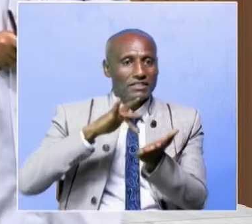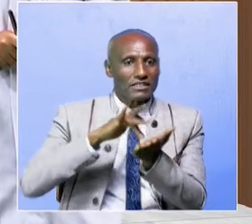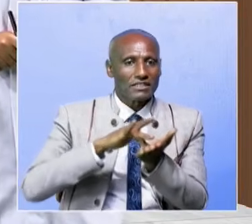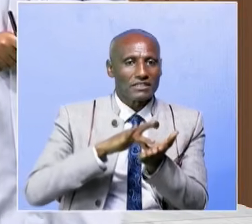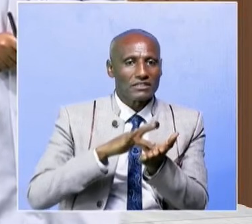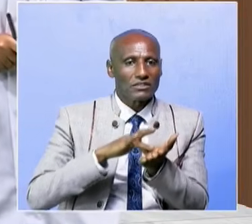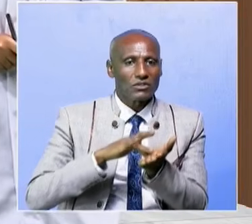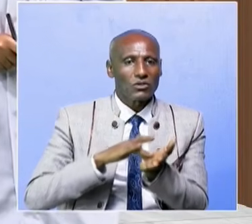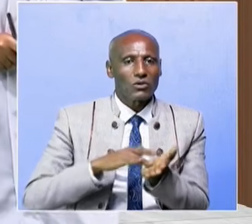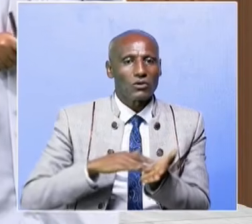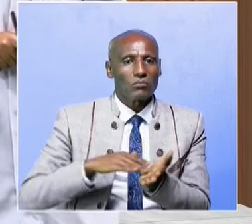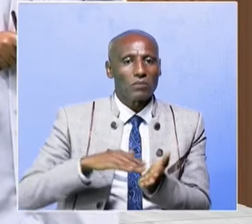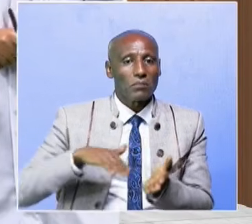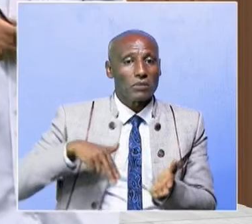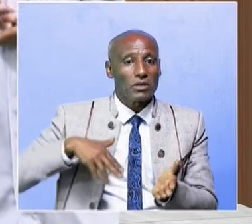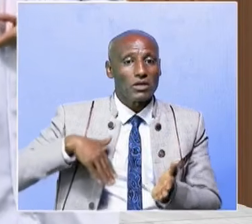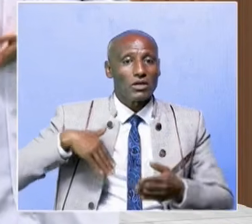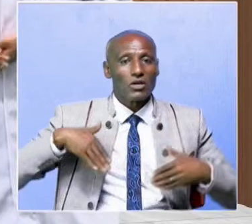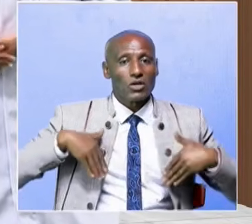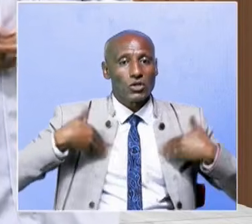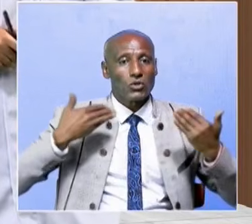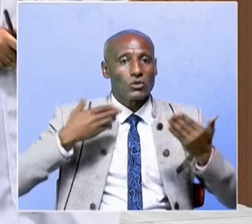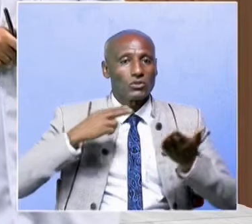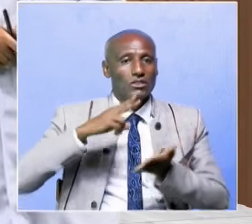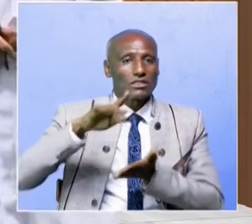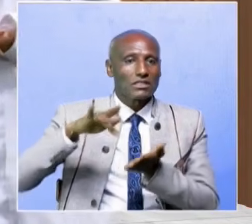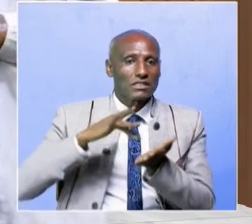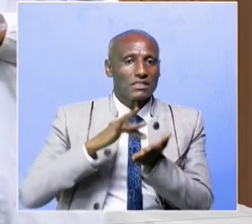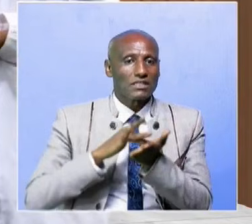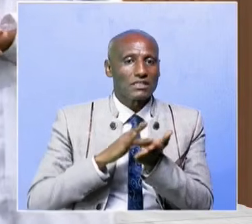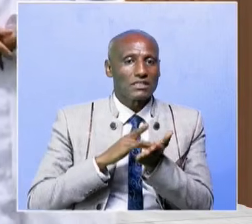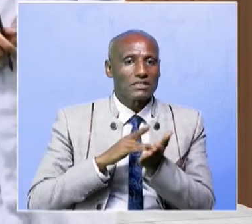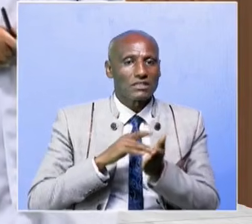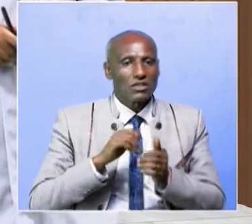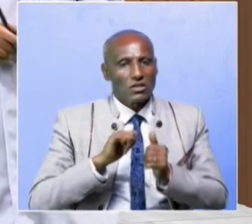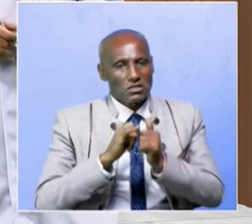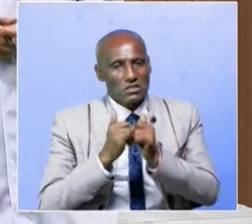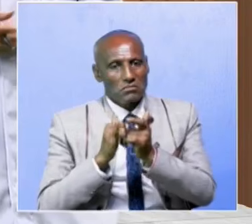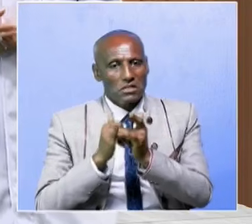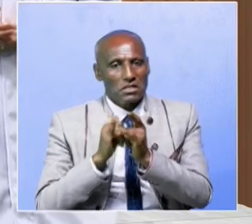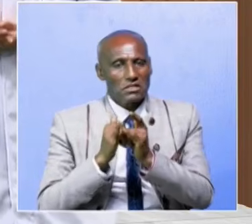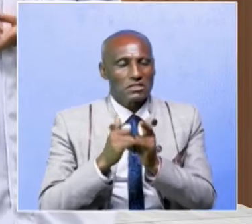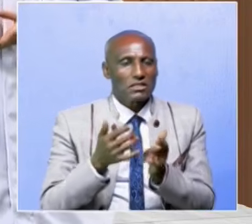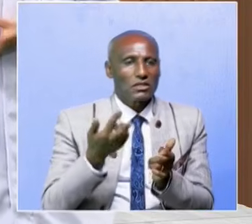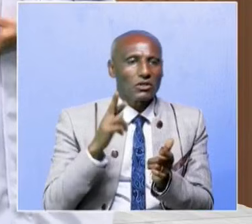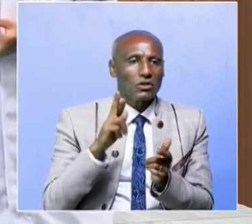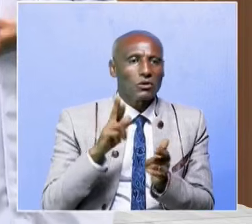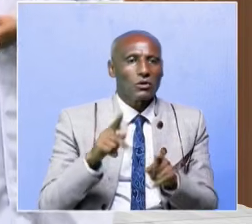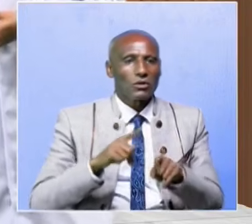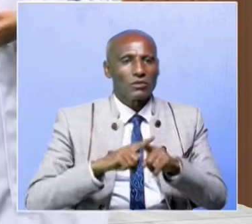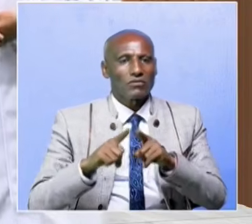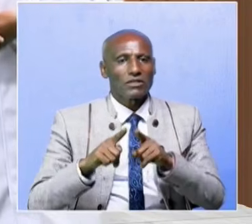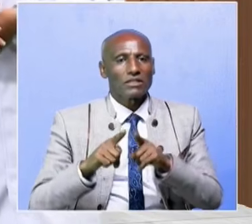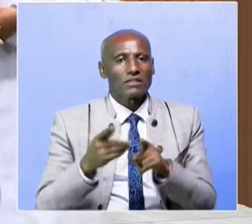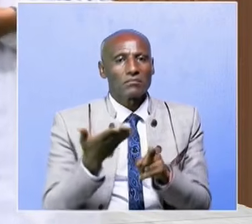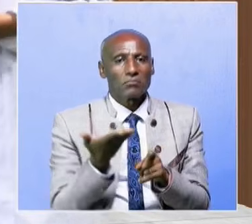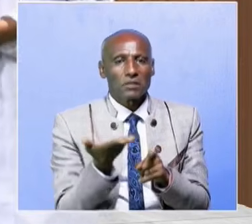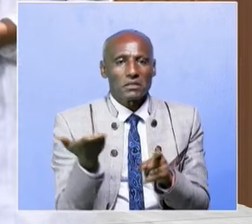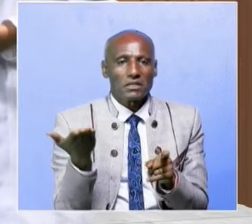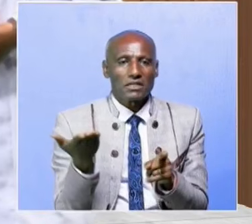youth centers where there are gymnastics, where there are different kinds of materials